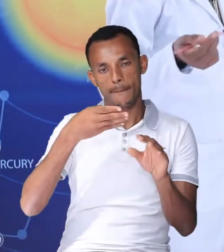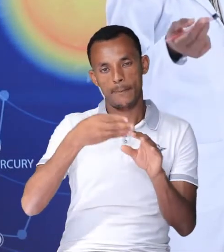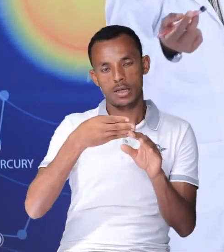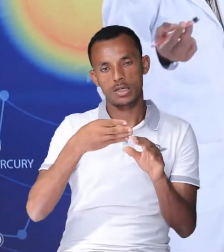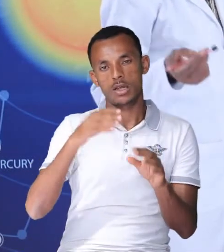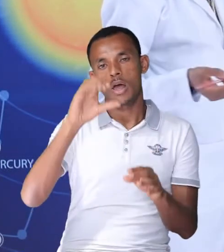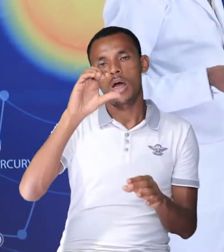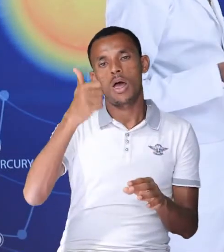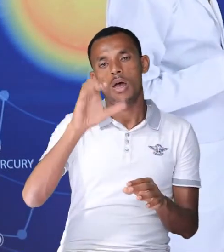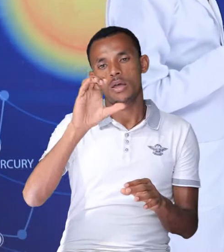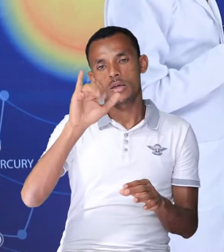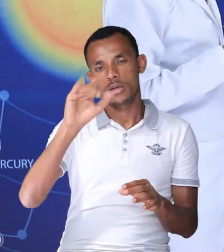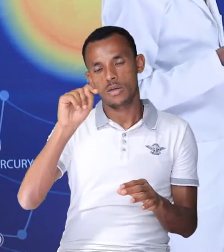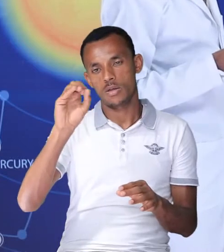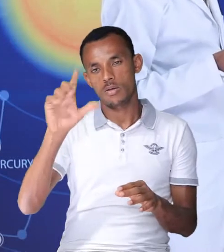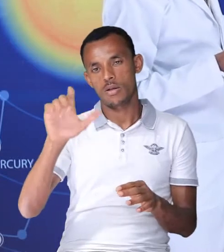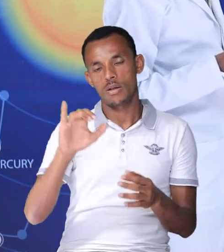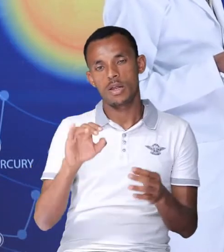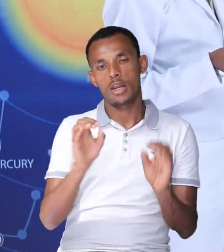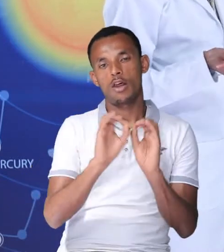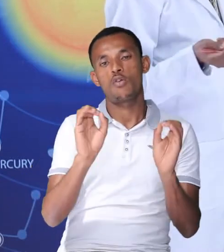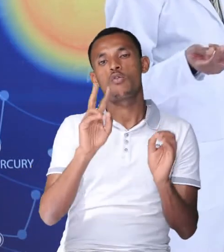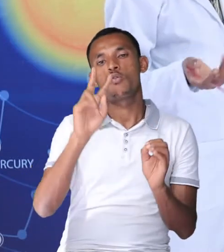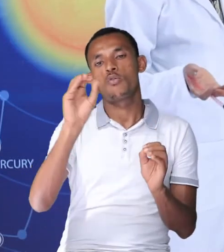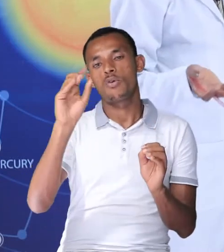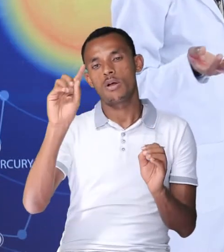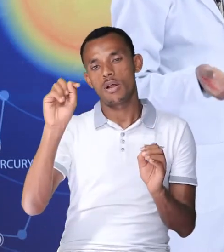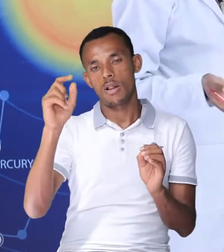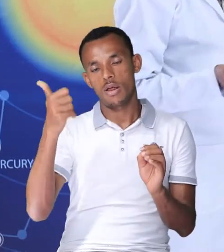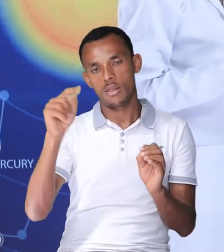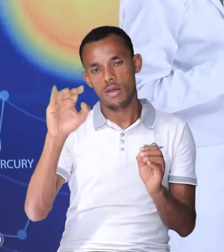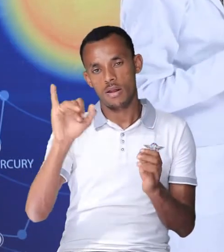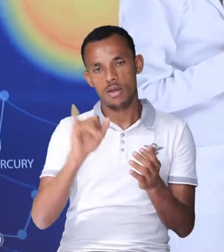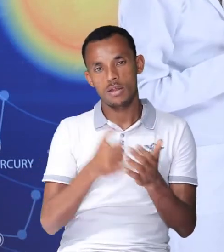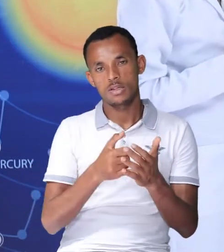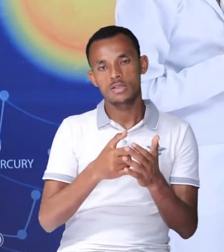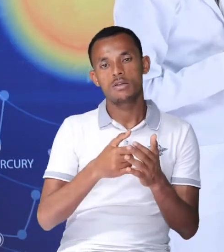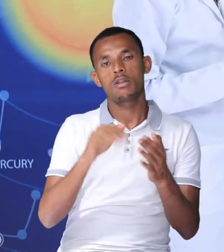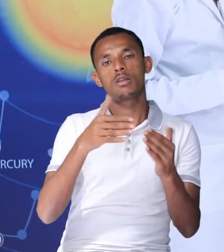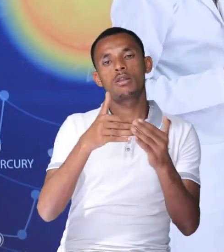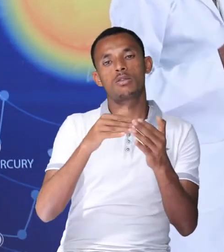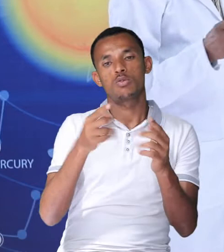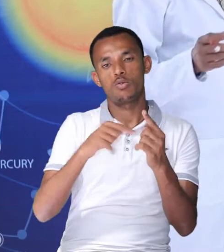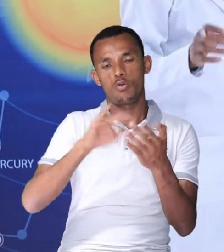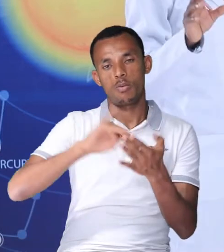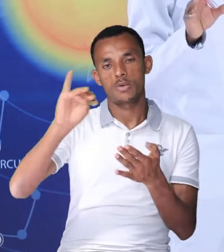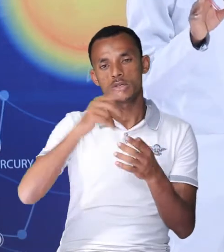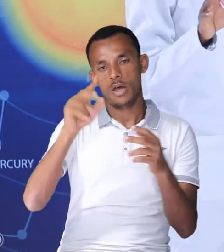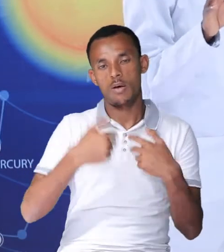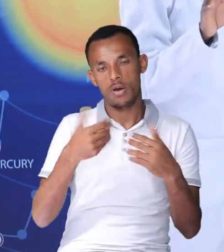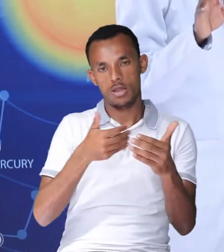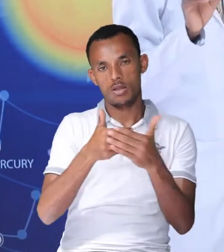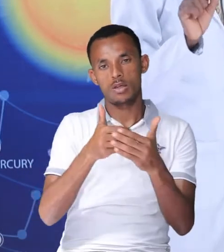are volatile liquids. Non-volatile liquids have a little tendency to evaporate at a given temperature. They have relatively